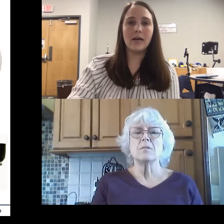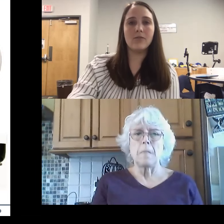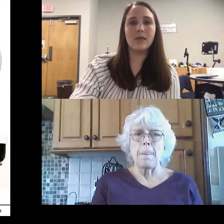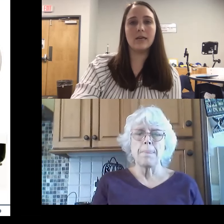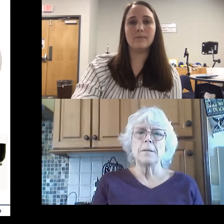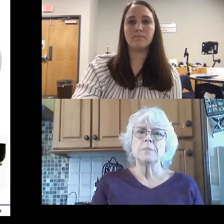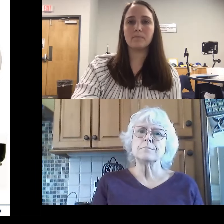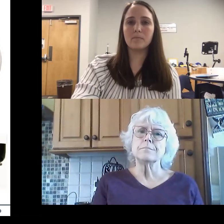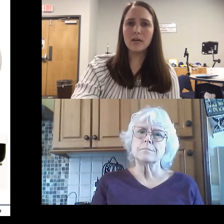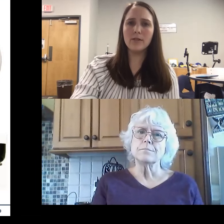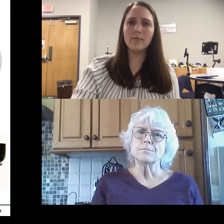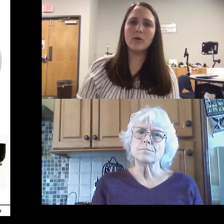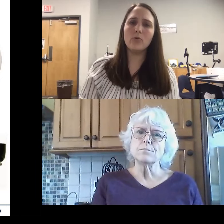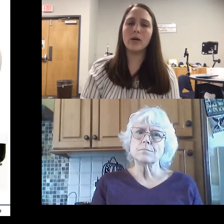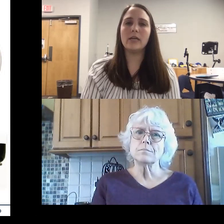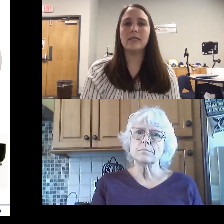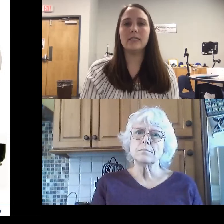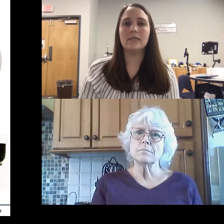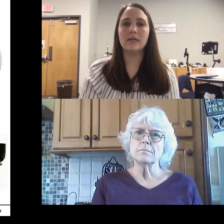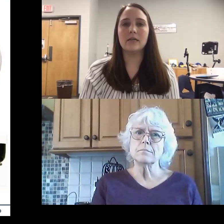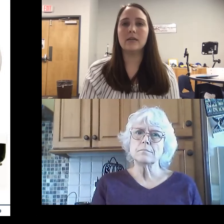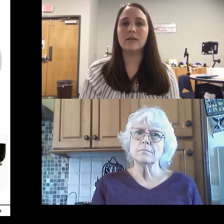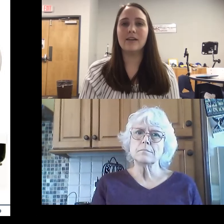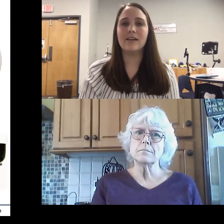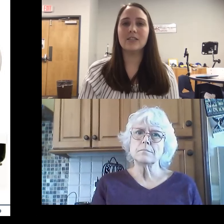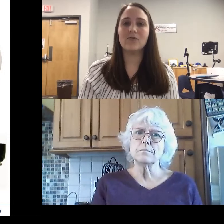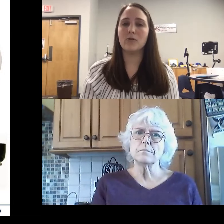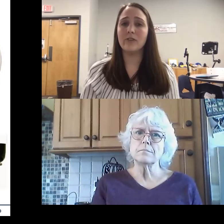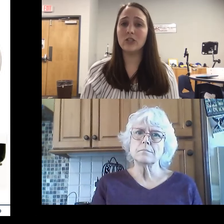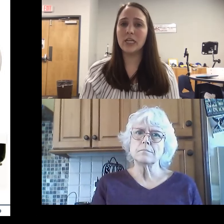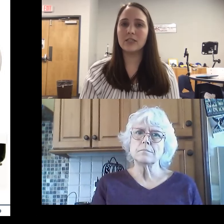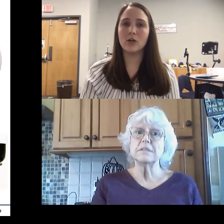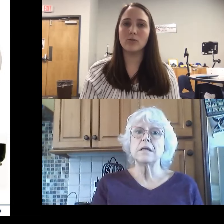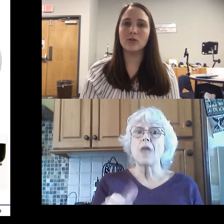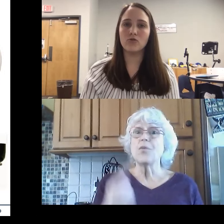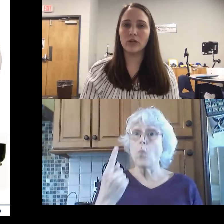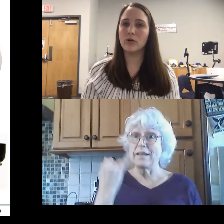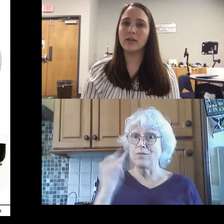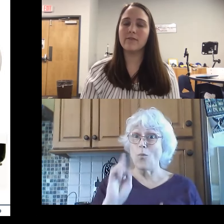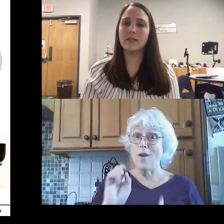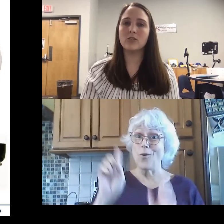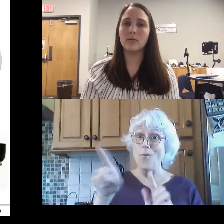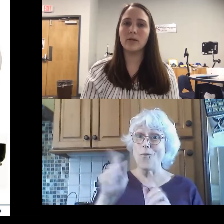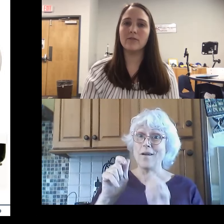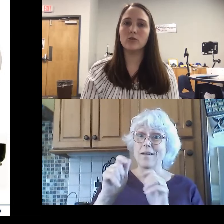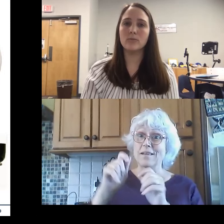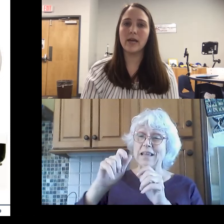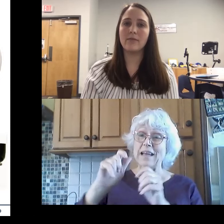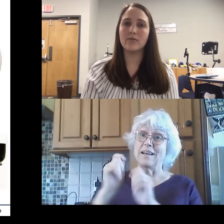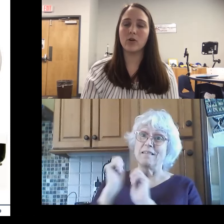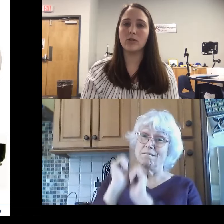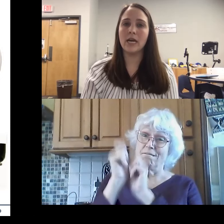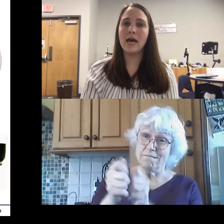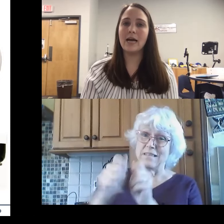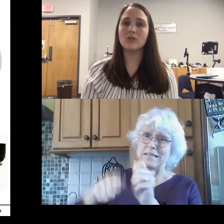And then the middle one is, uh, is for fishing. So to reel in a fish, some individuals may